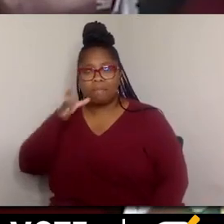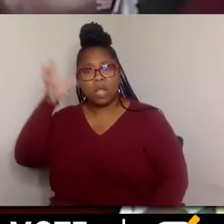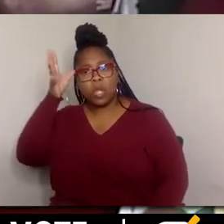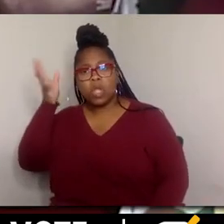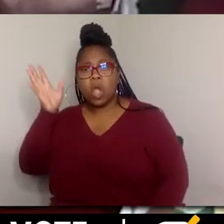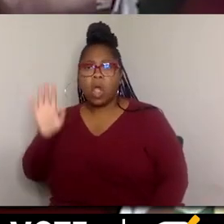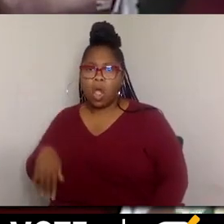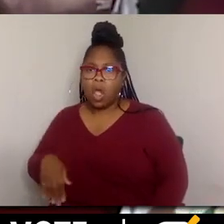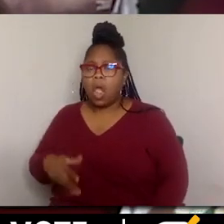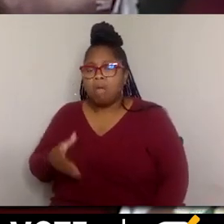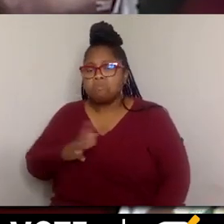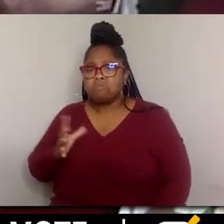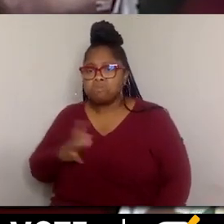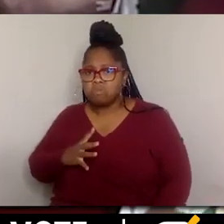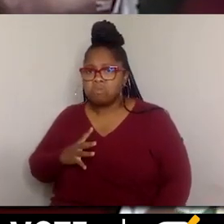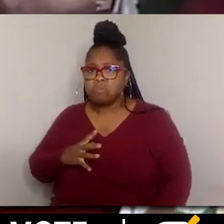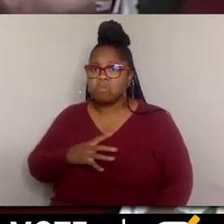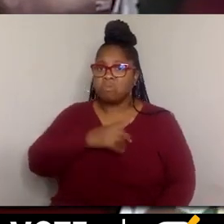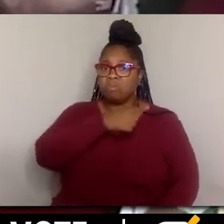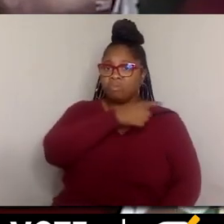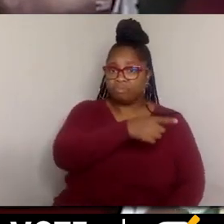less than